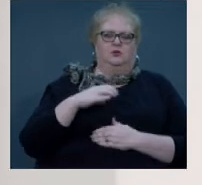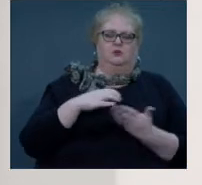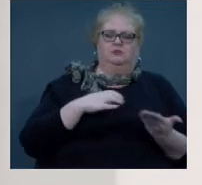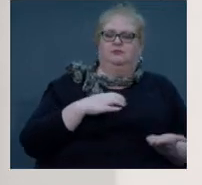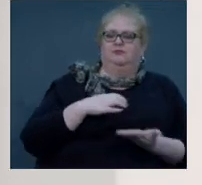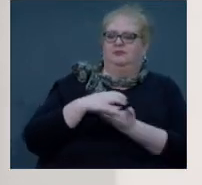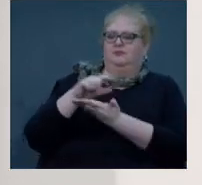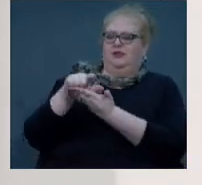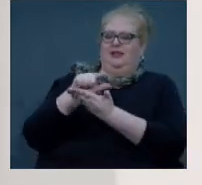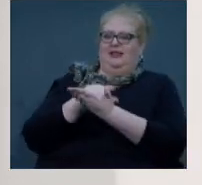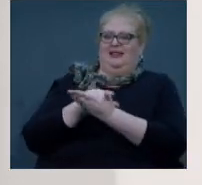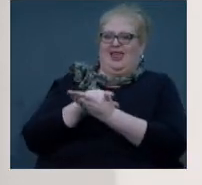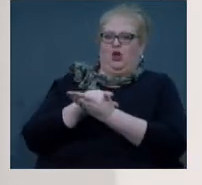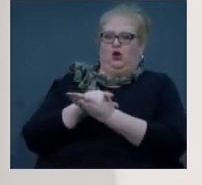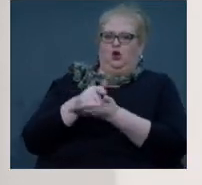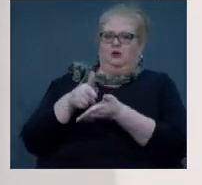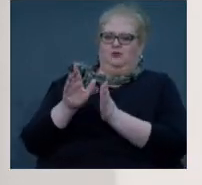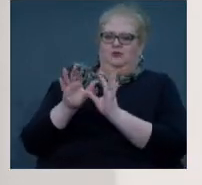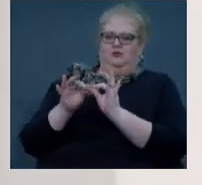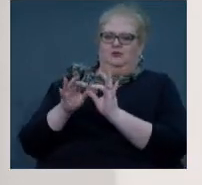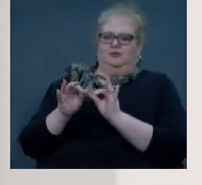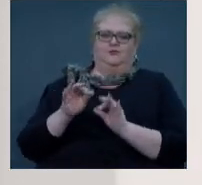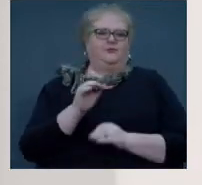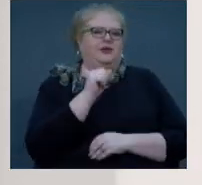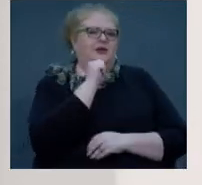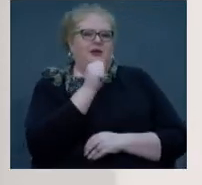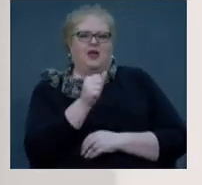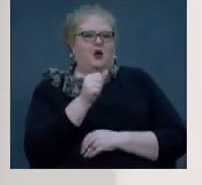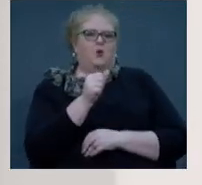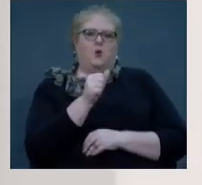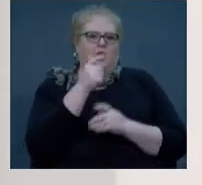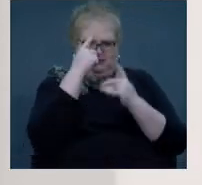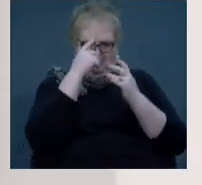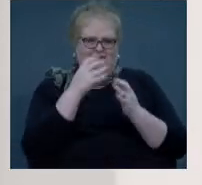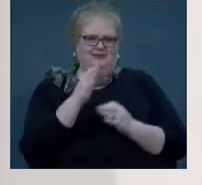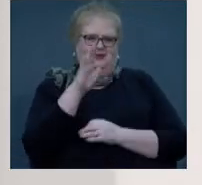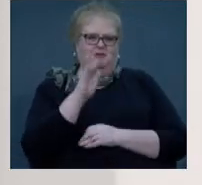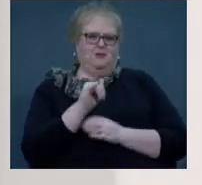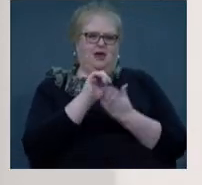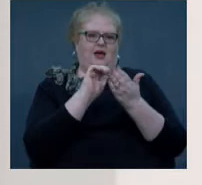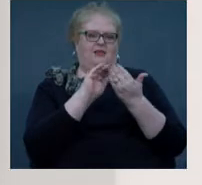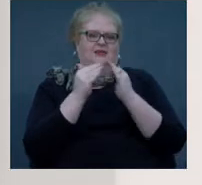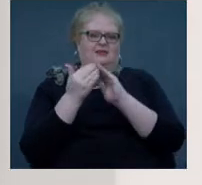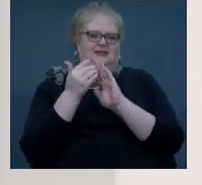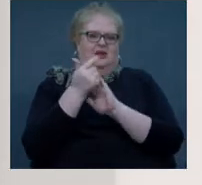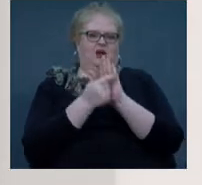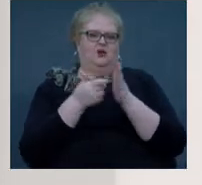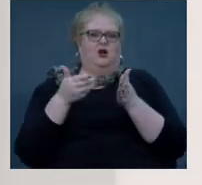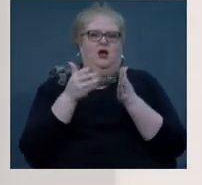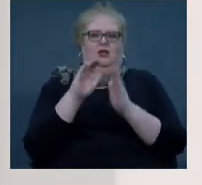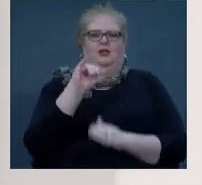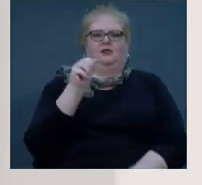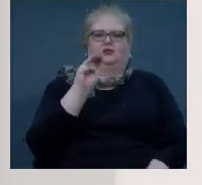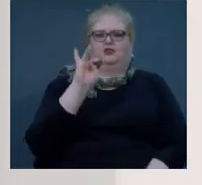that. Really wasn't a decision made by the city attorney. I'll let Jamie handle that one.